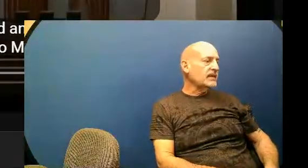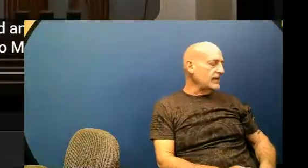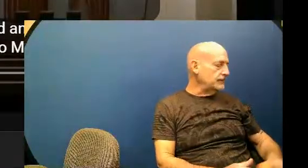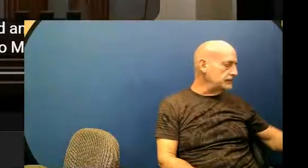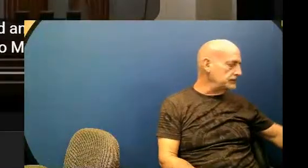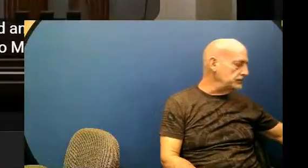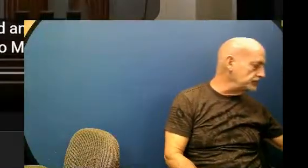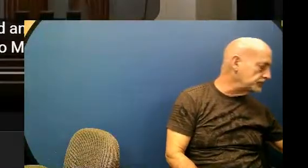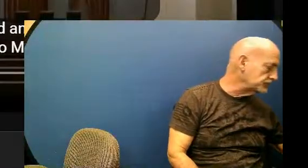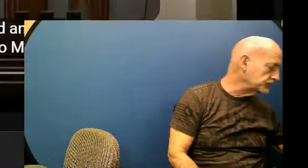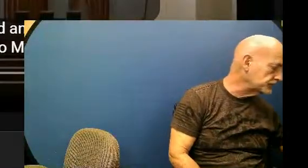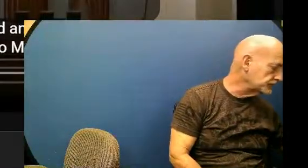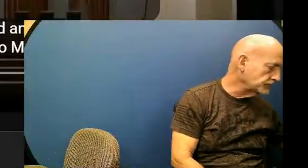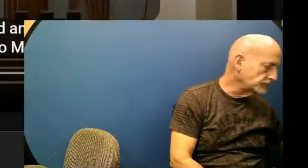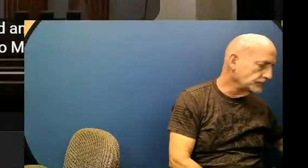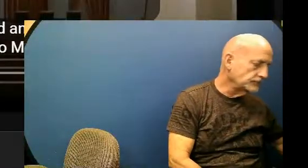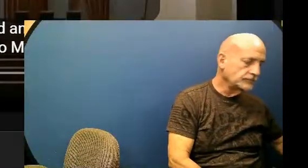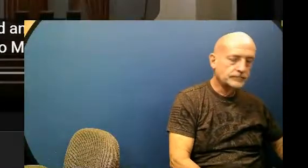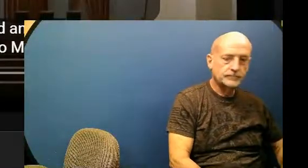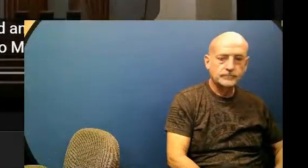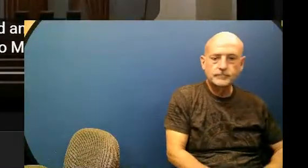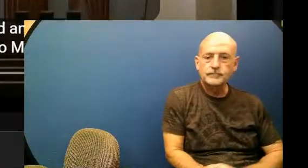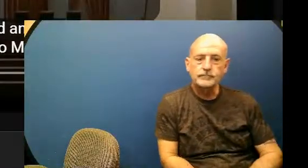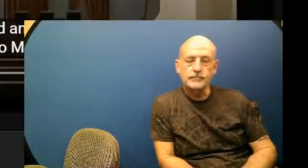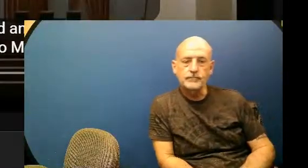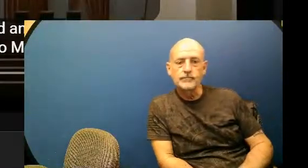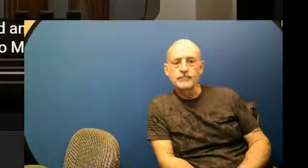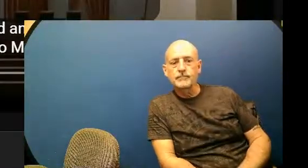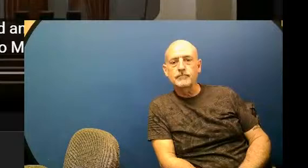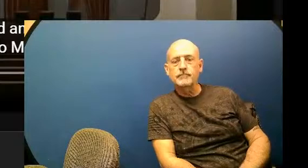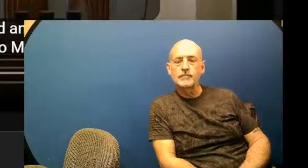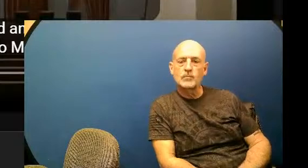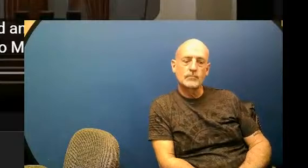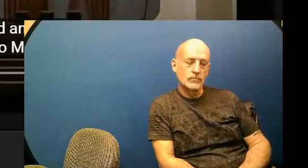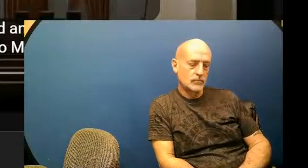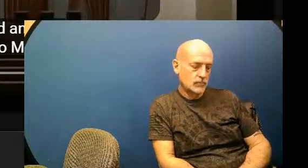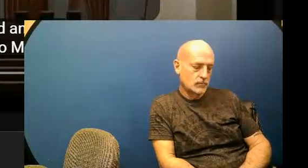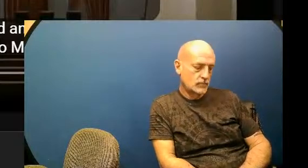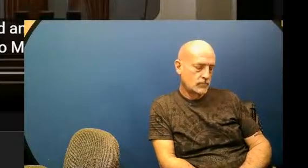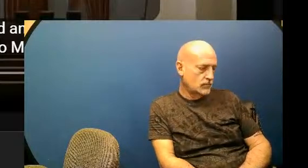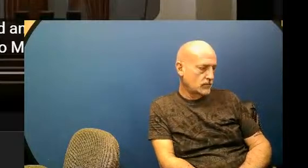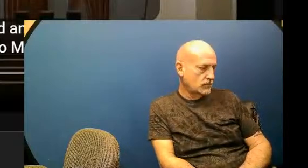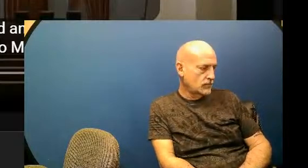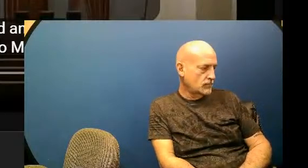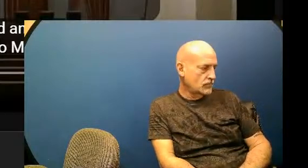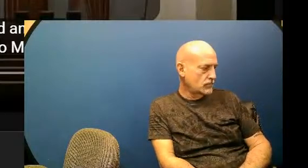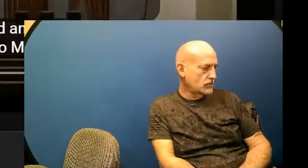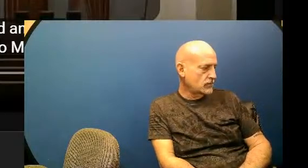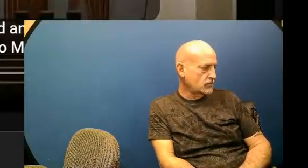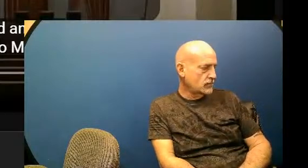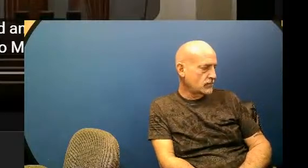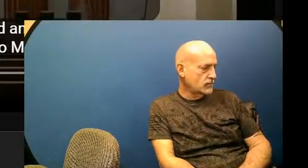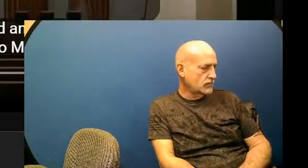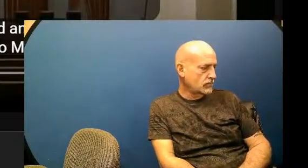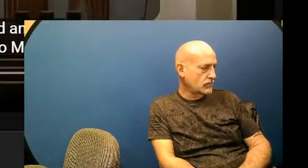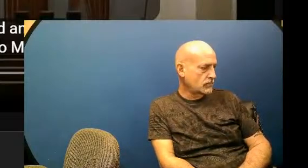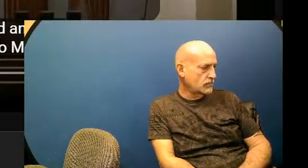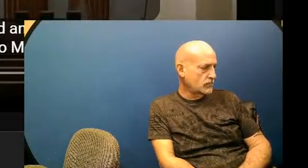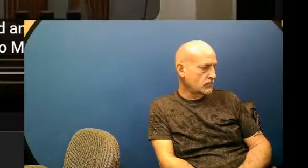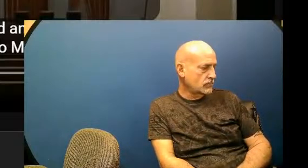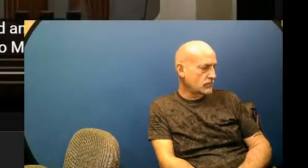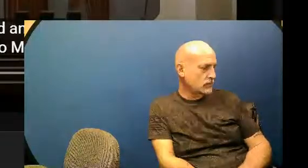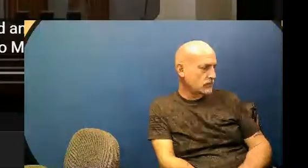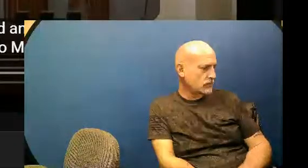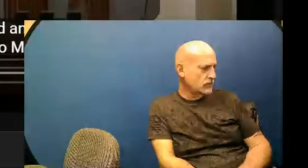to manipulate the content on this platform. You're equating that with we hate the content. And I'm just trying